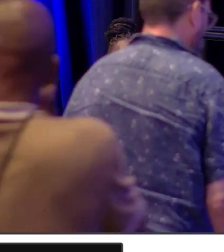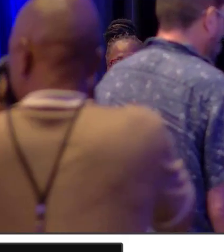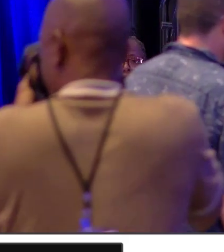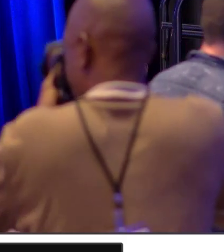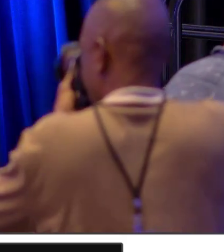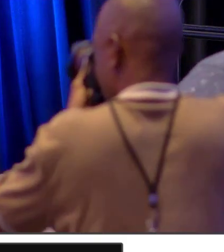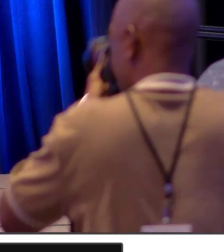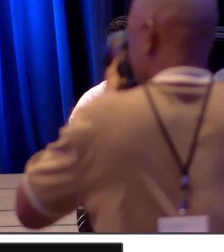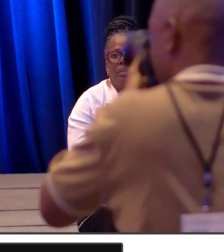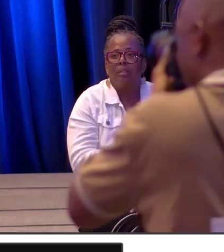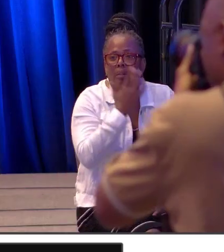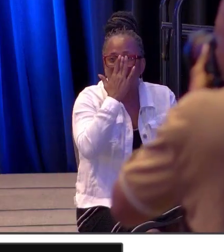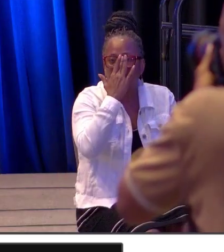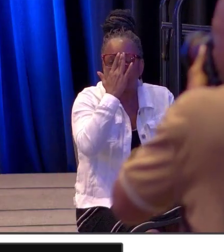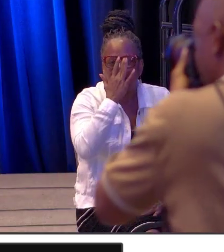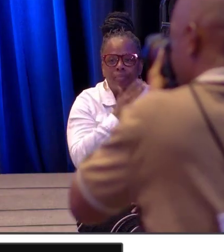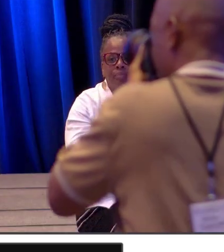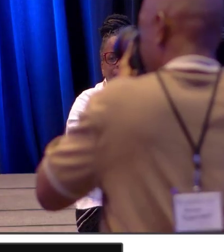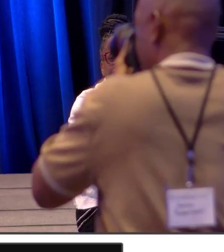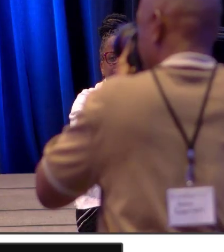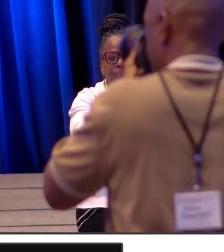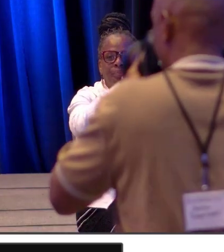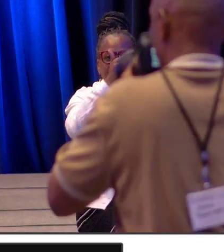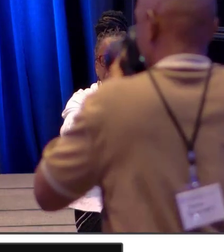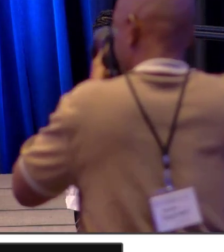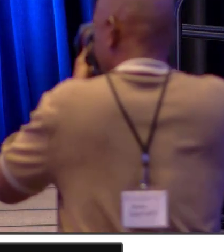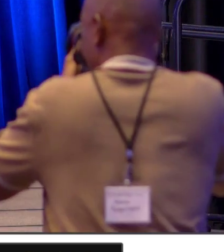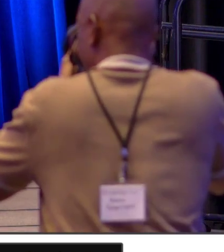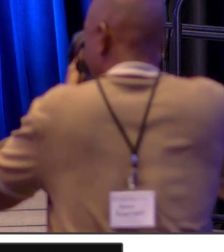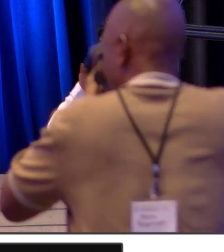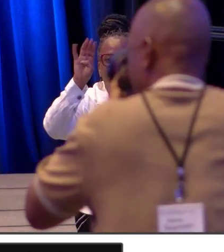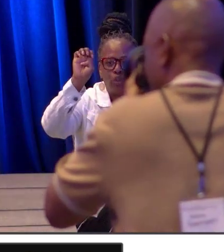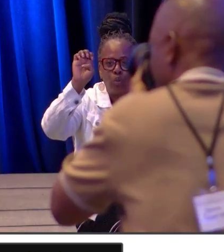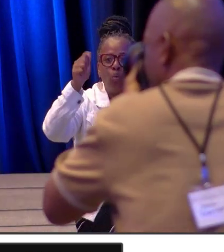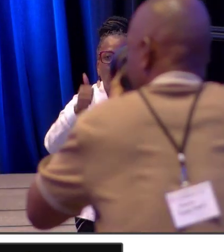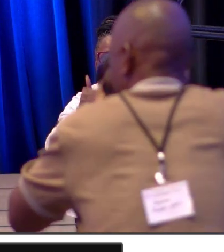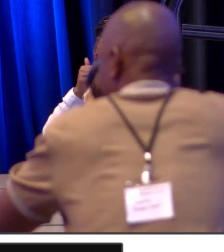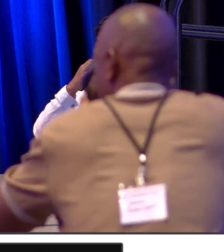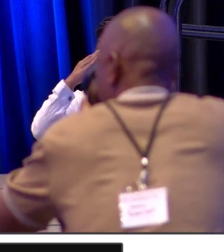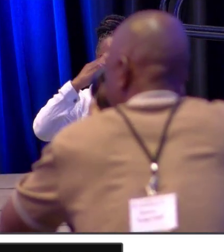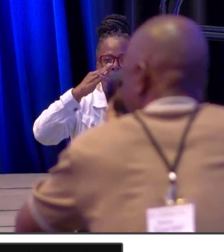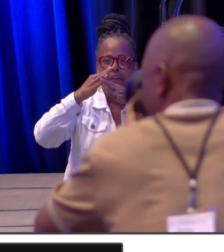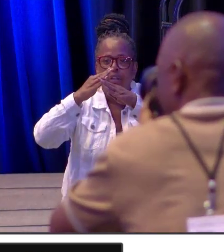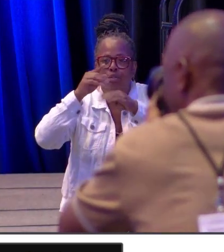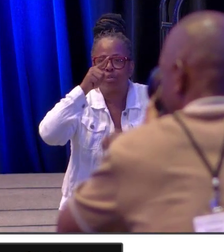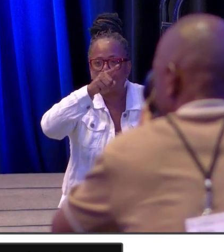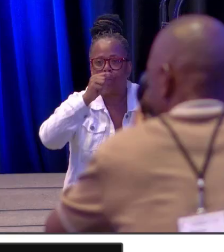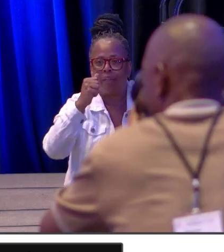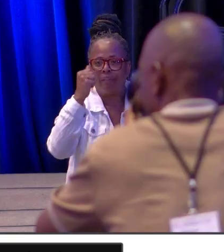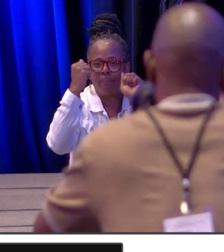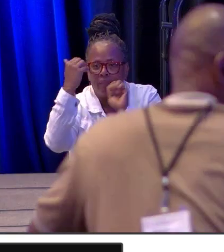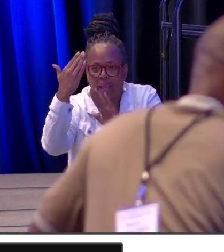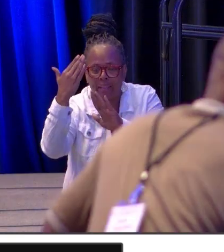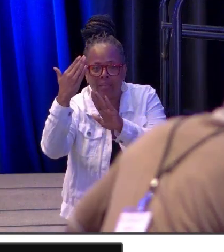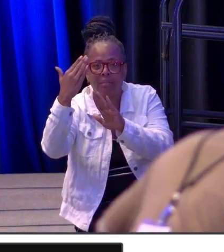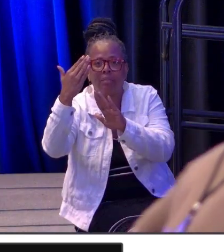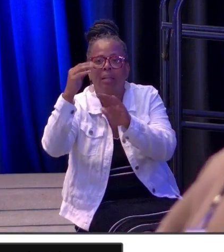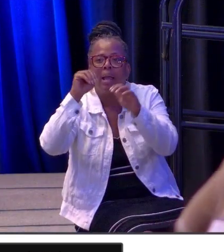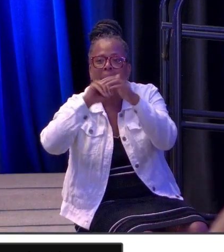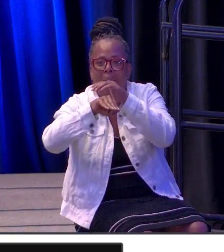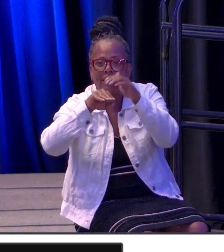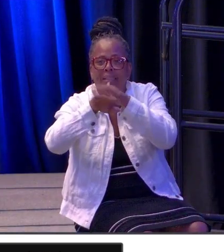And then in the venue zone, what barriers do you face accessing space,